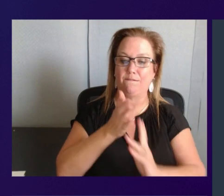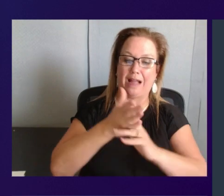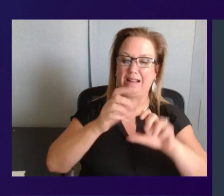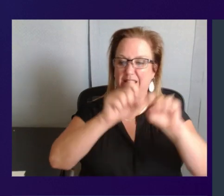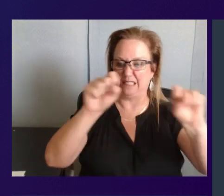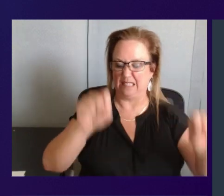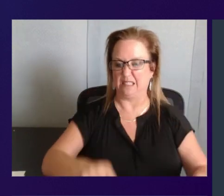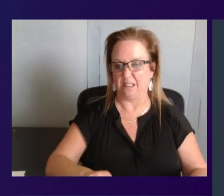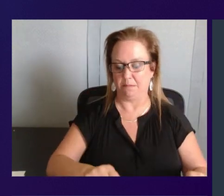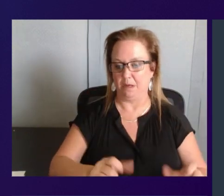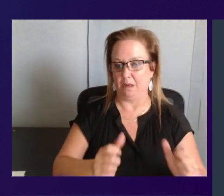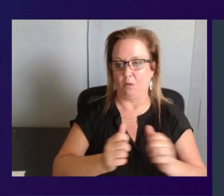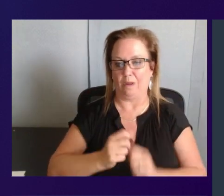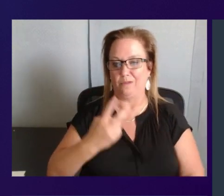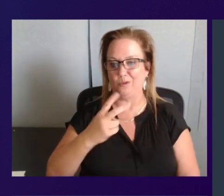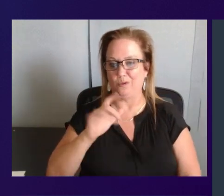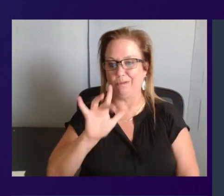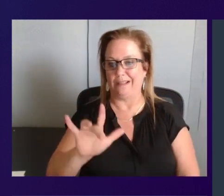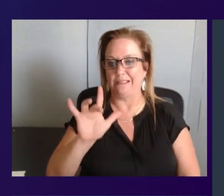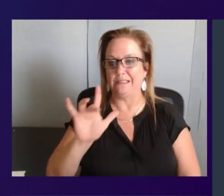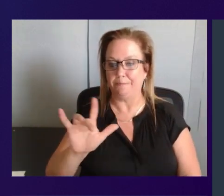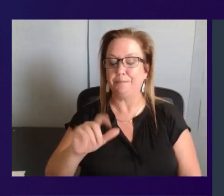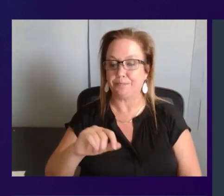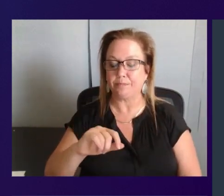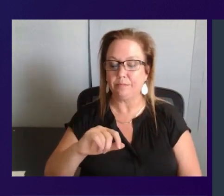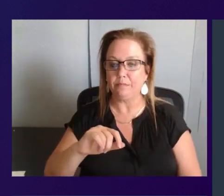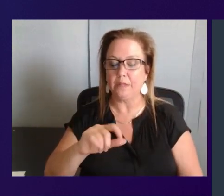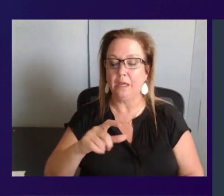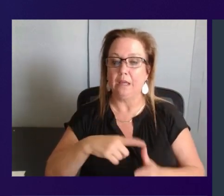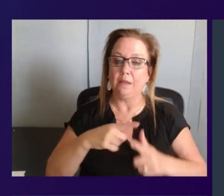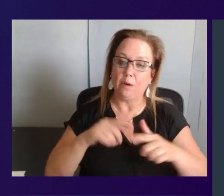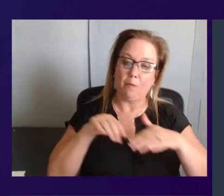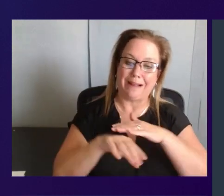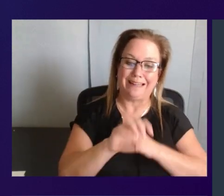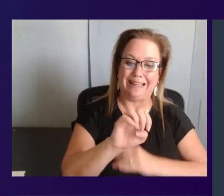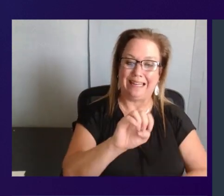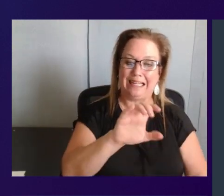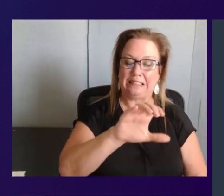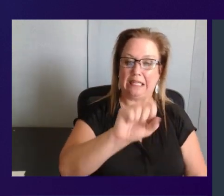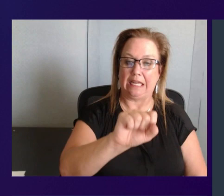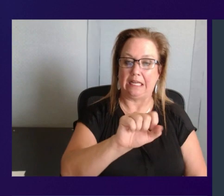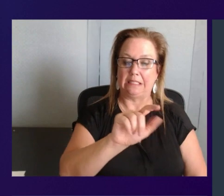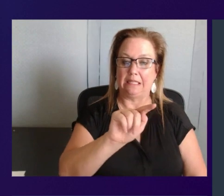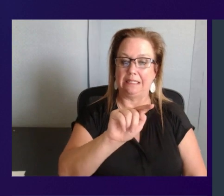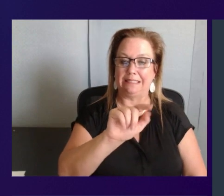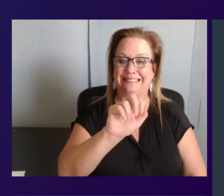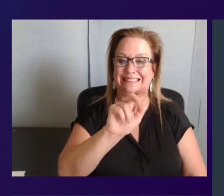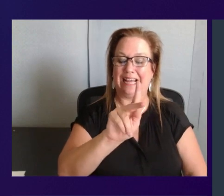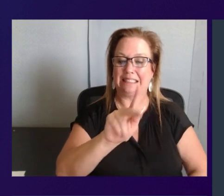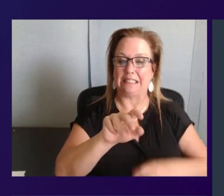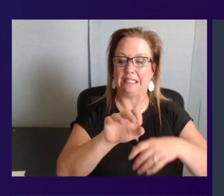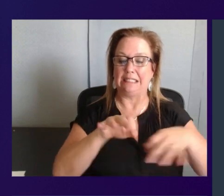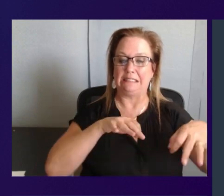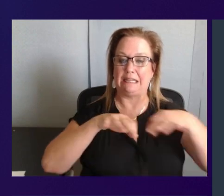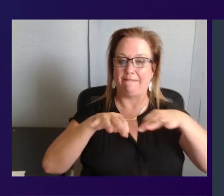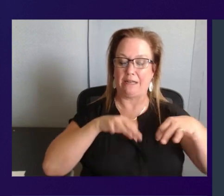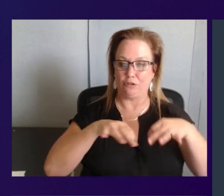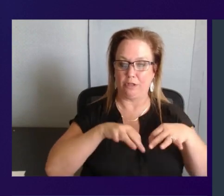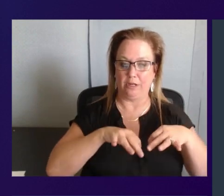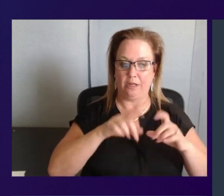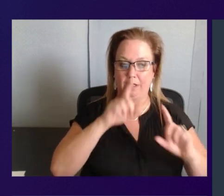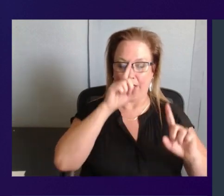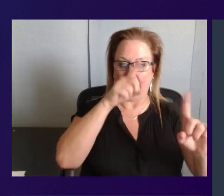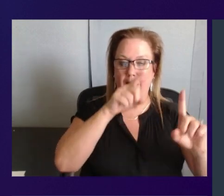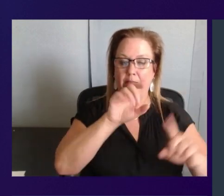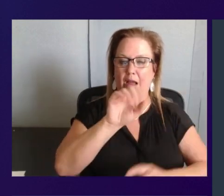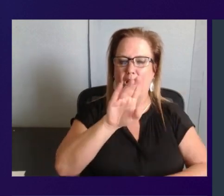literally with 2 clicks. Then we go back into ECS and we create the task definition, which is the object that